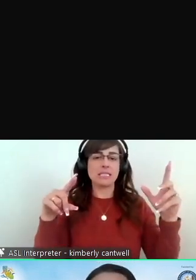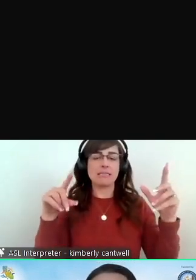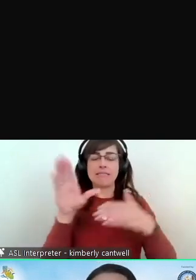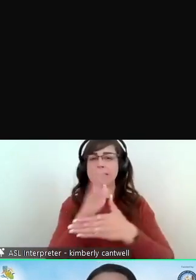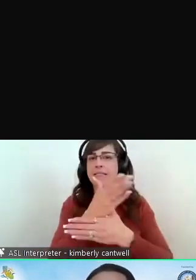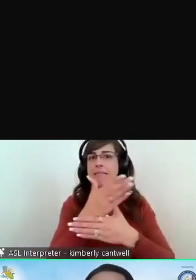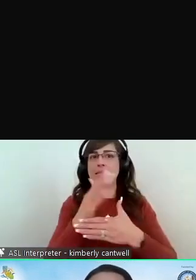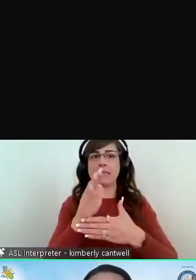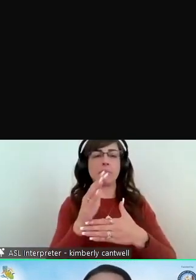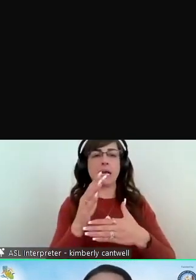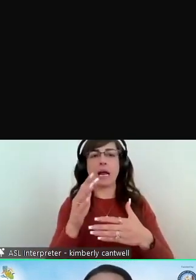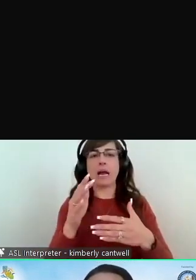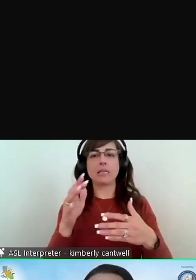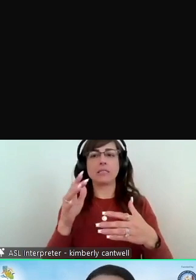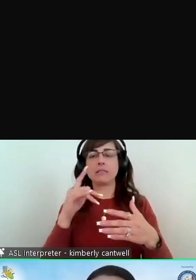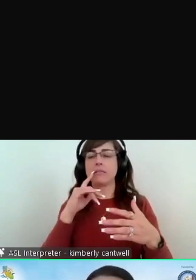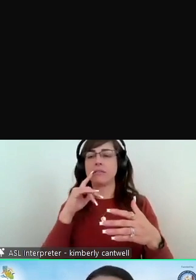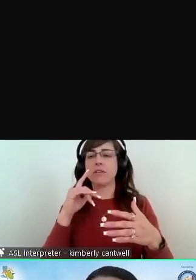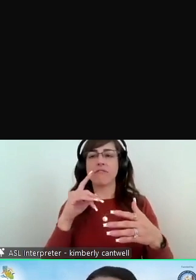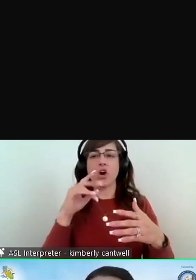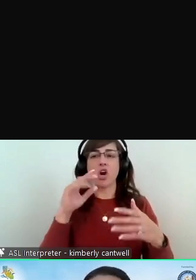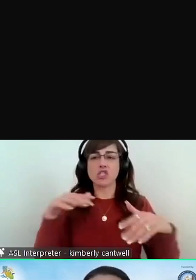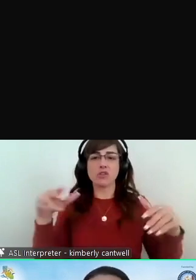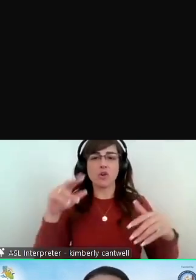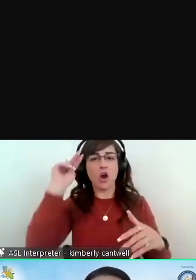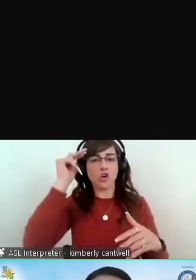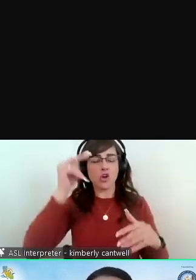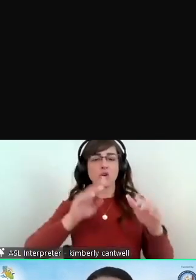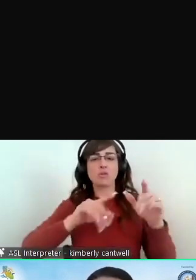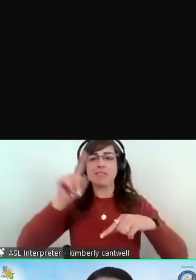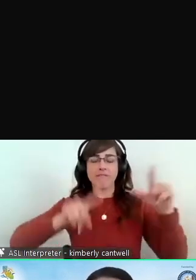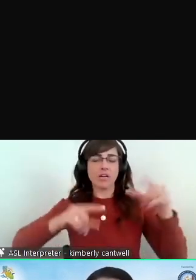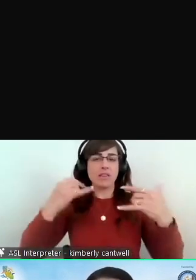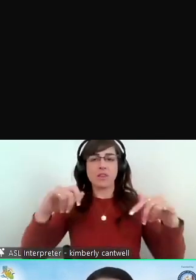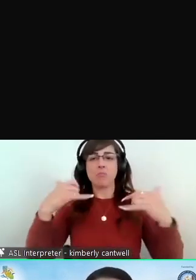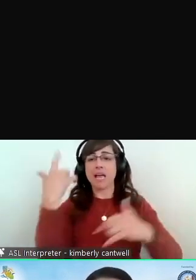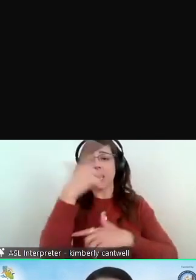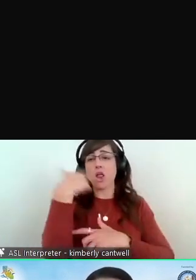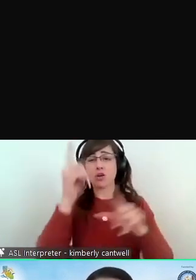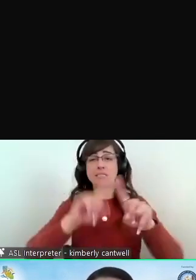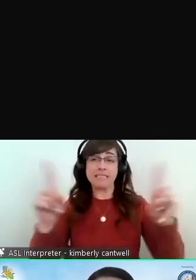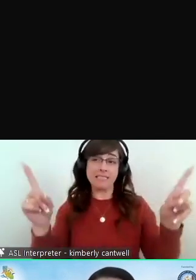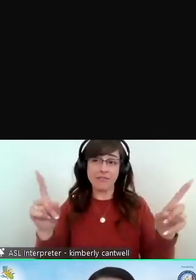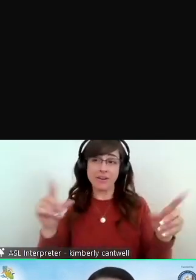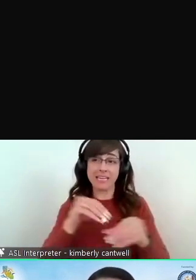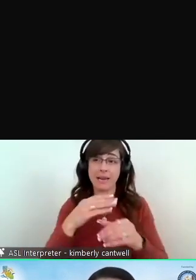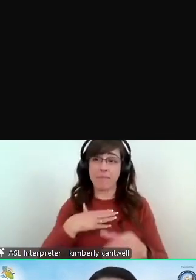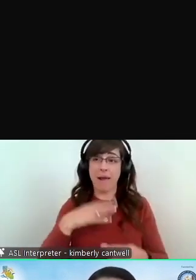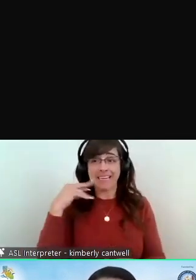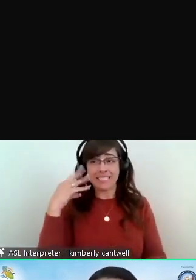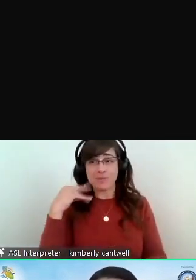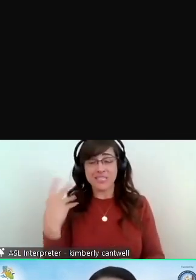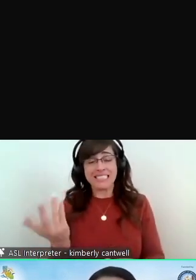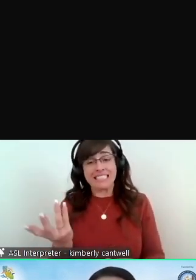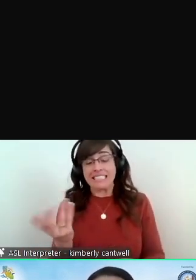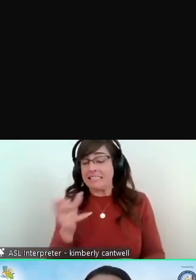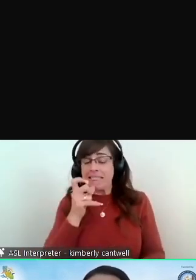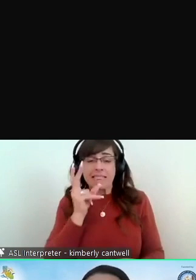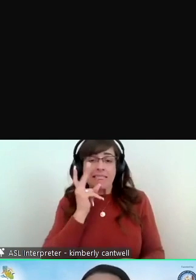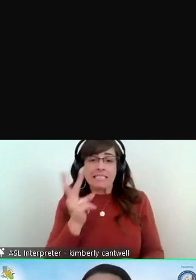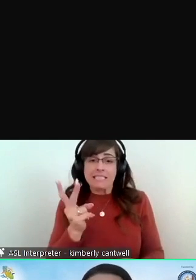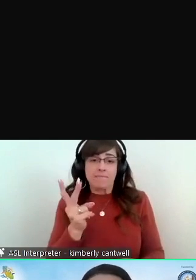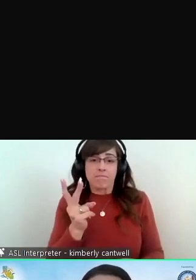display of, I've worked with so many children who are neurodiverse, and I would say the play always looks different in my experience, I haven't